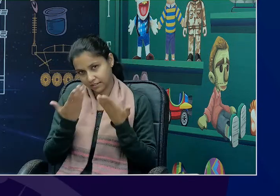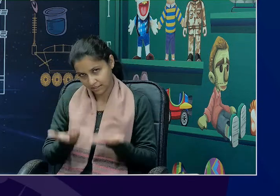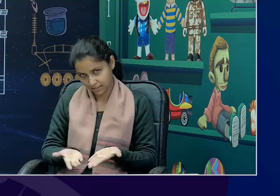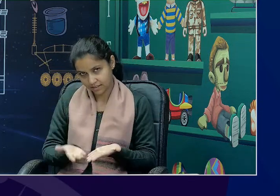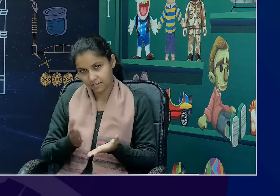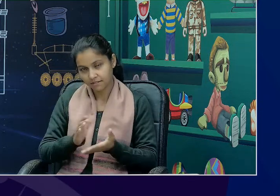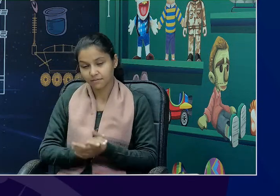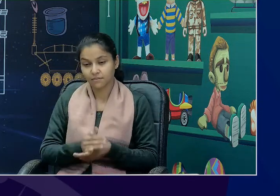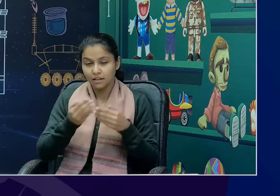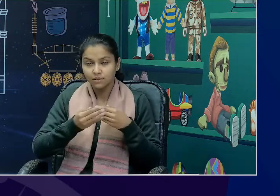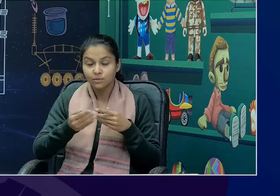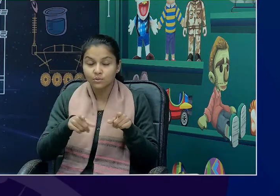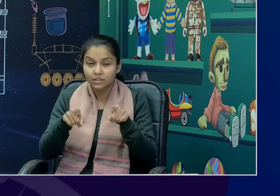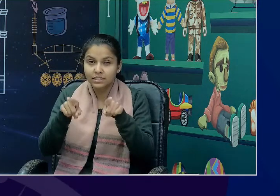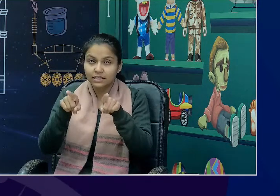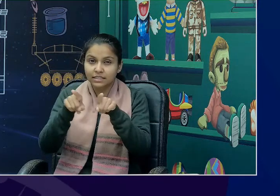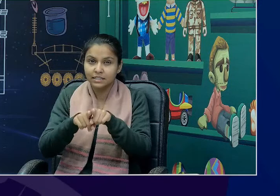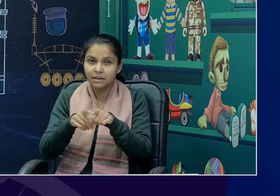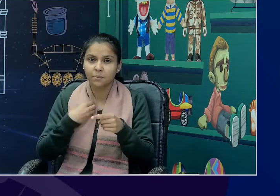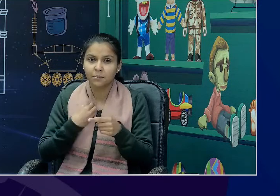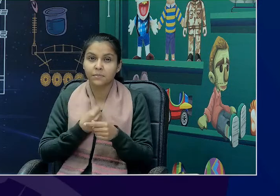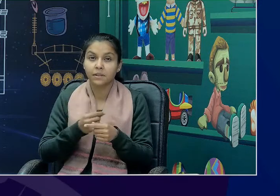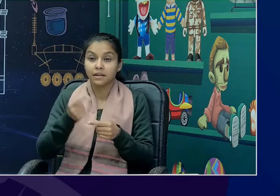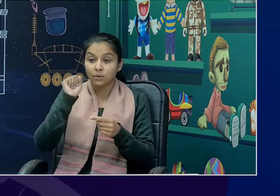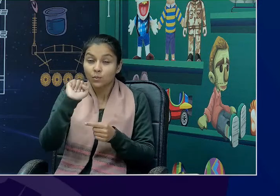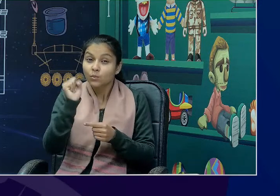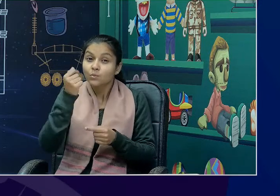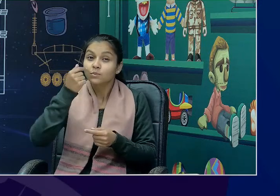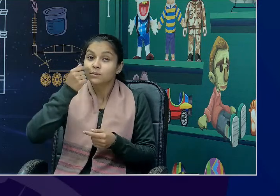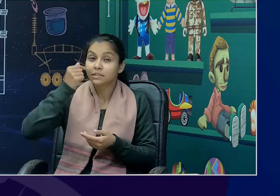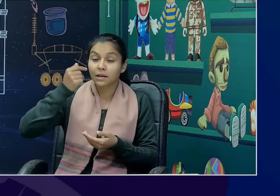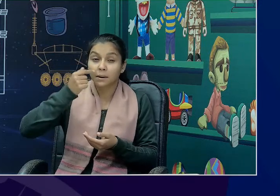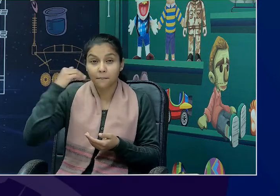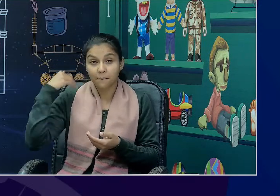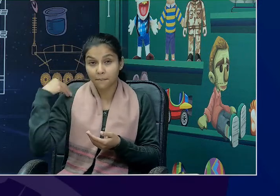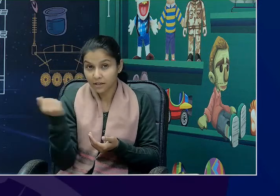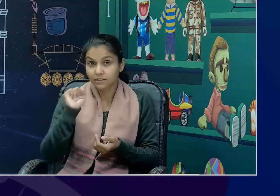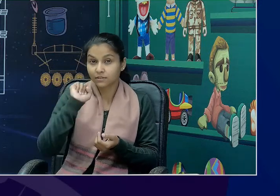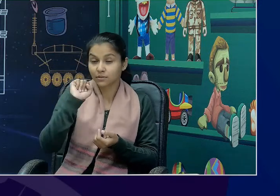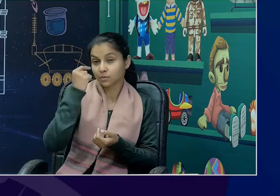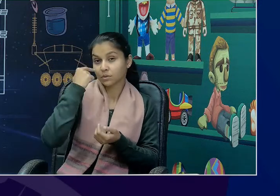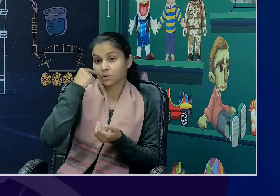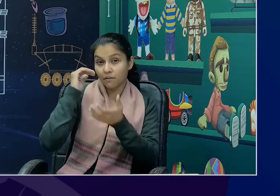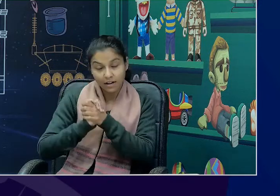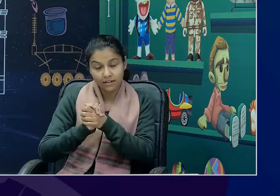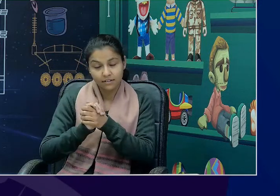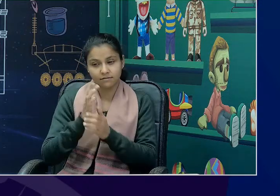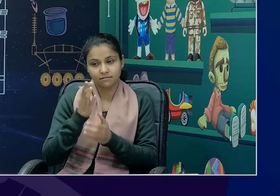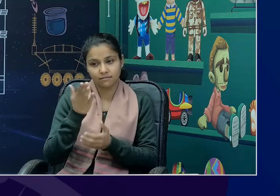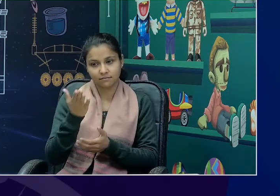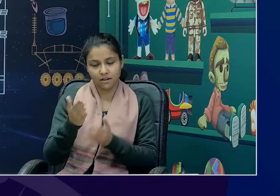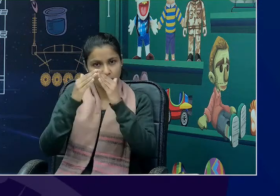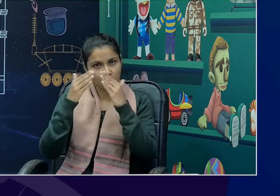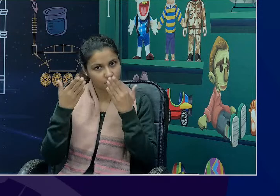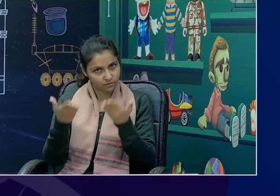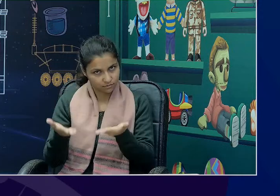as he dashed out of his house, he went to his brother's house or his friend's house. And there what he did was that